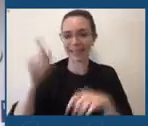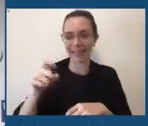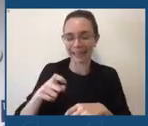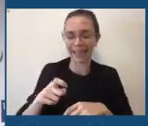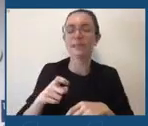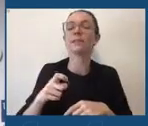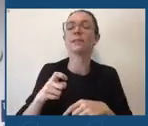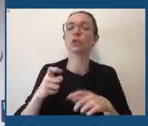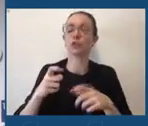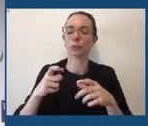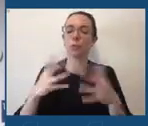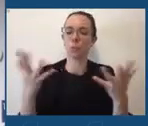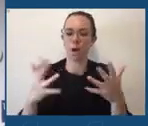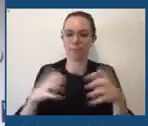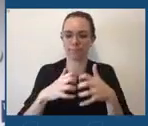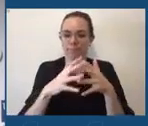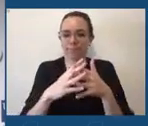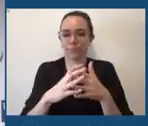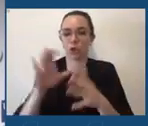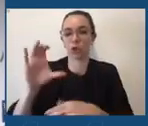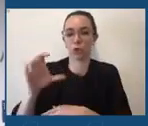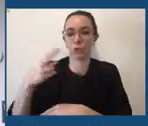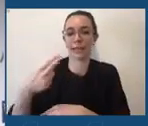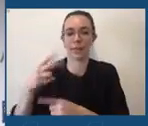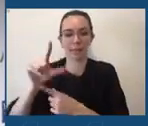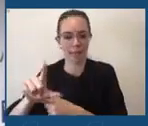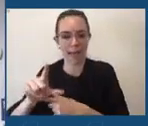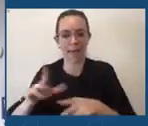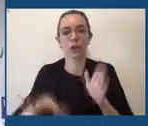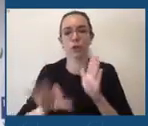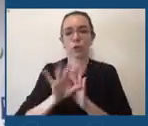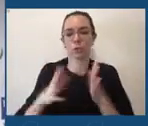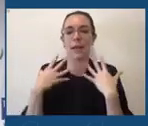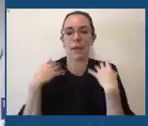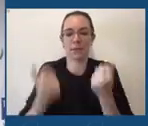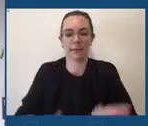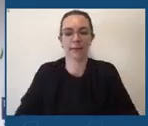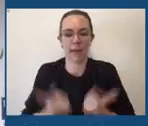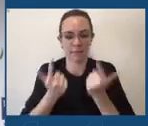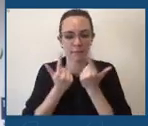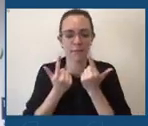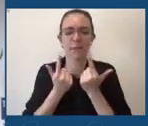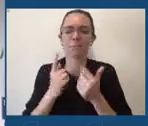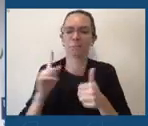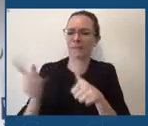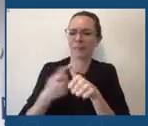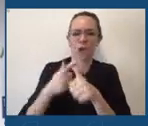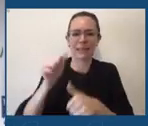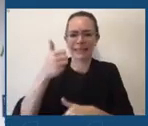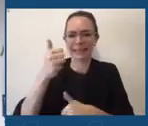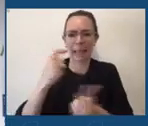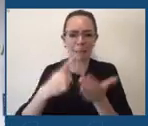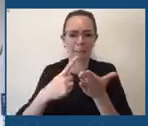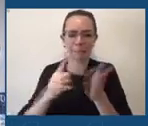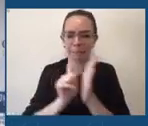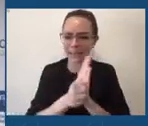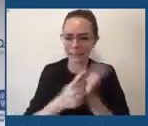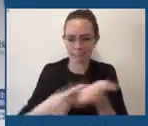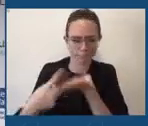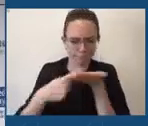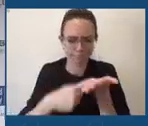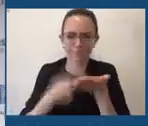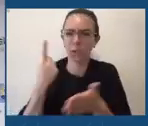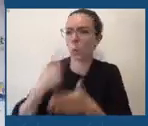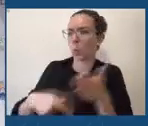Life. And before we got through the first 10 minutes, she wanted to know what could she do and how she could do